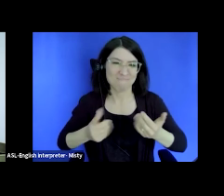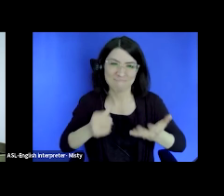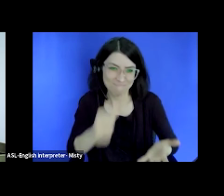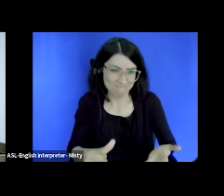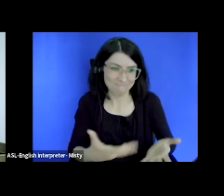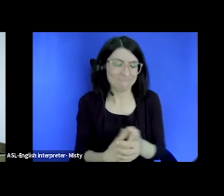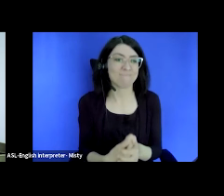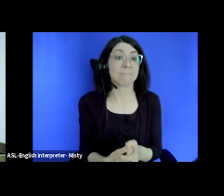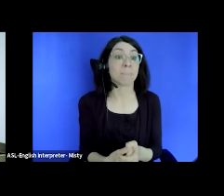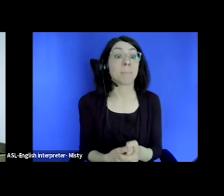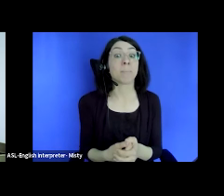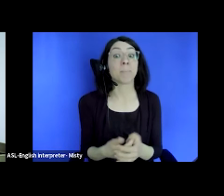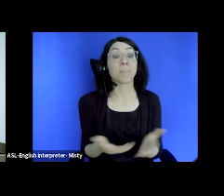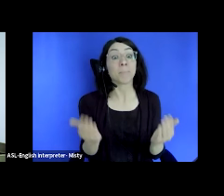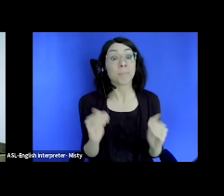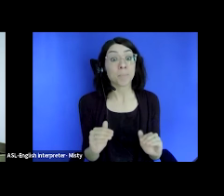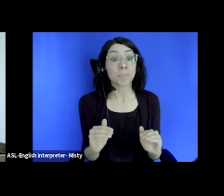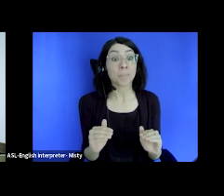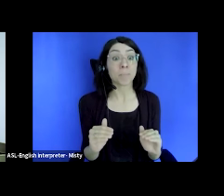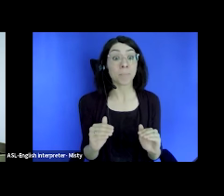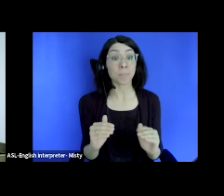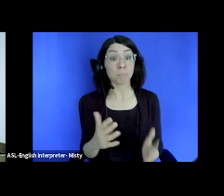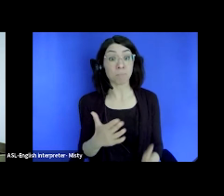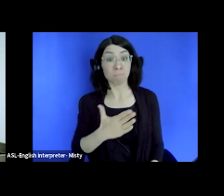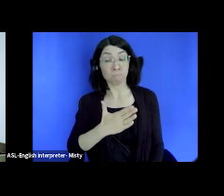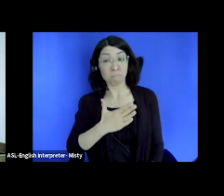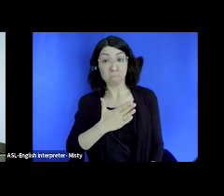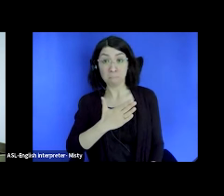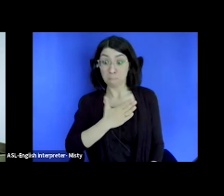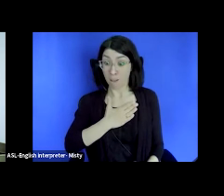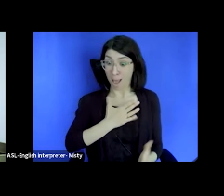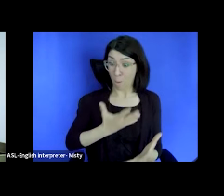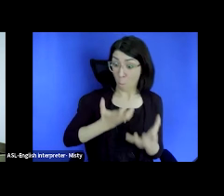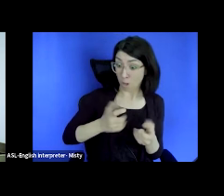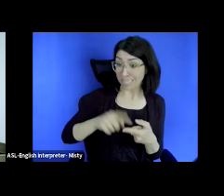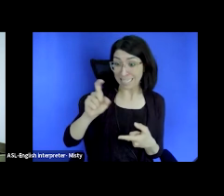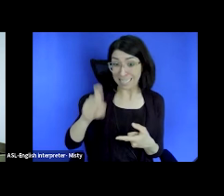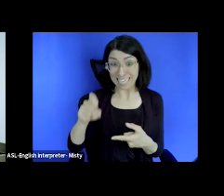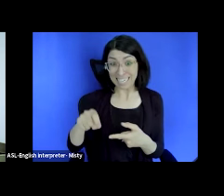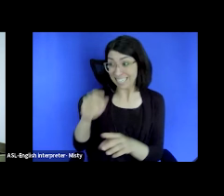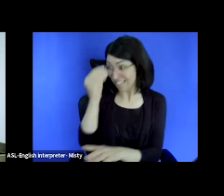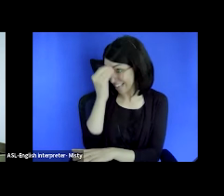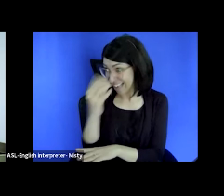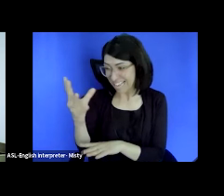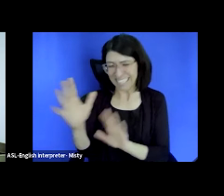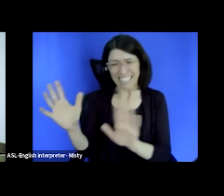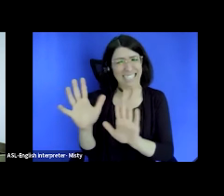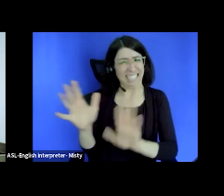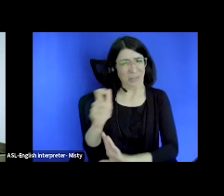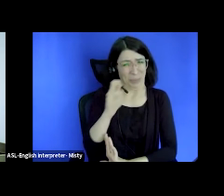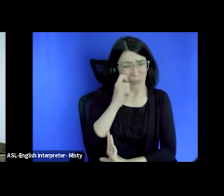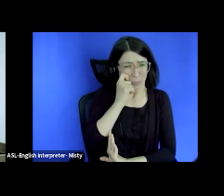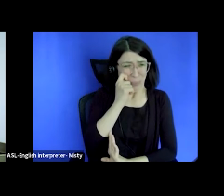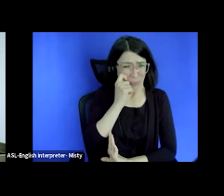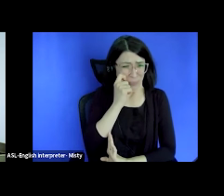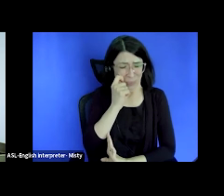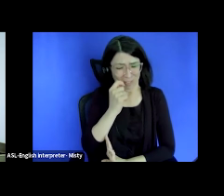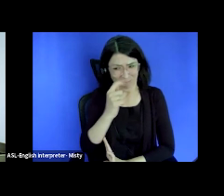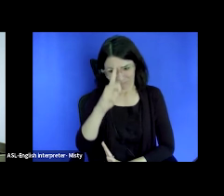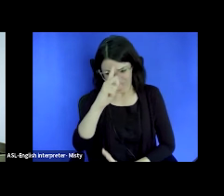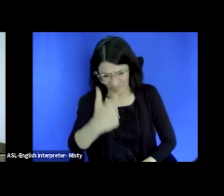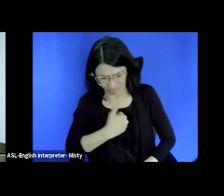It is uncaring, rude, and selfish to say what you want. This one has a lot of cultural ties as well. So sometimes